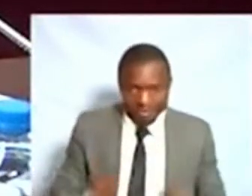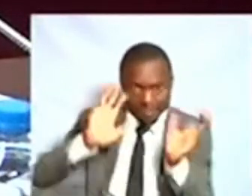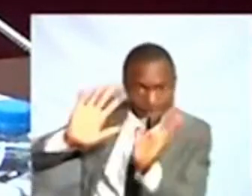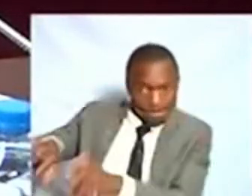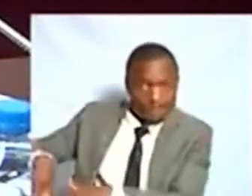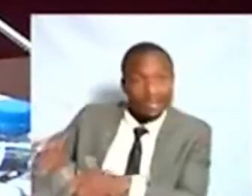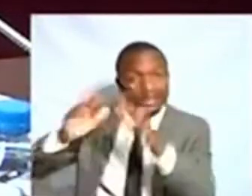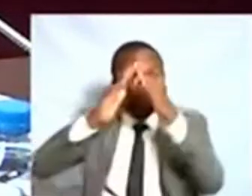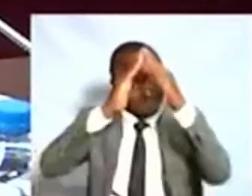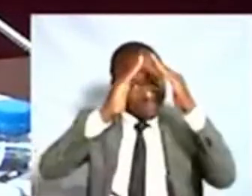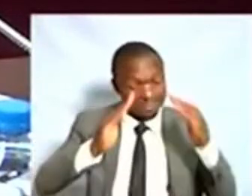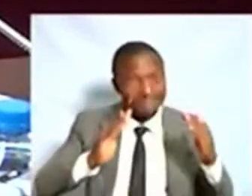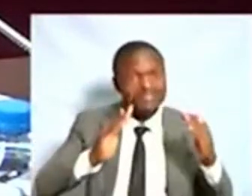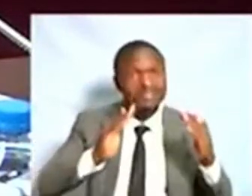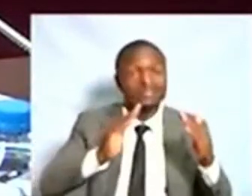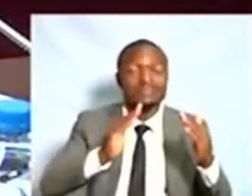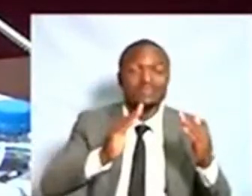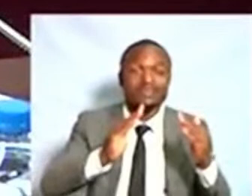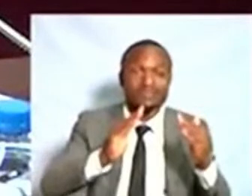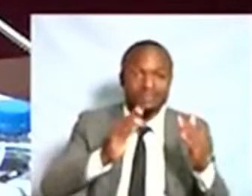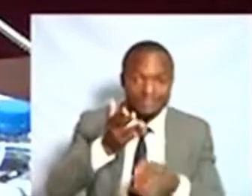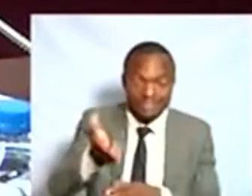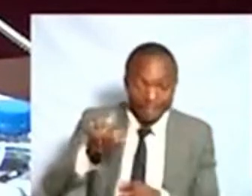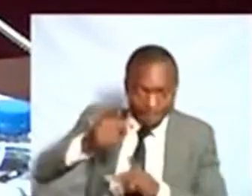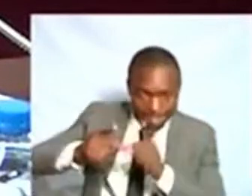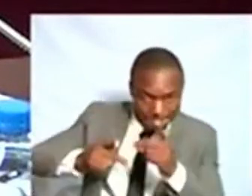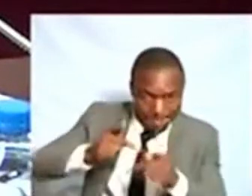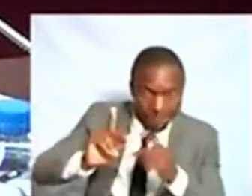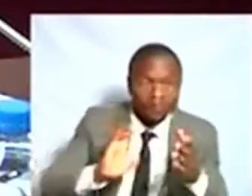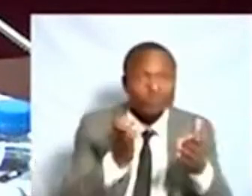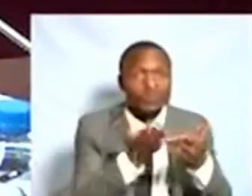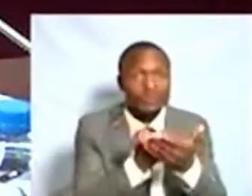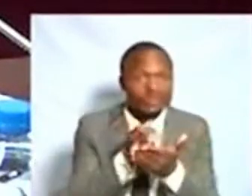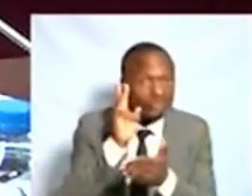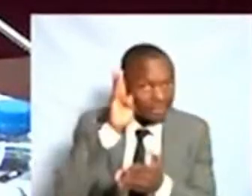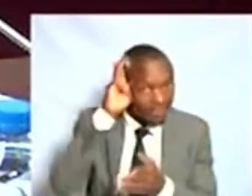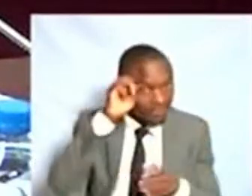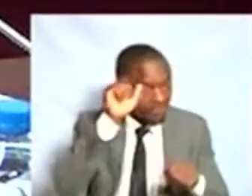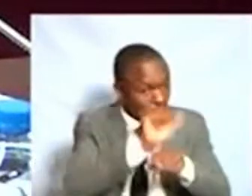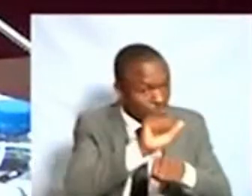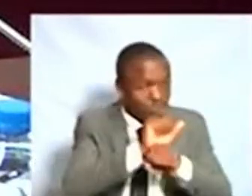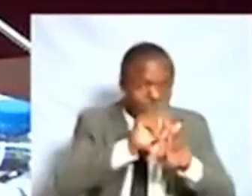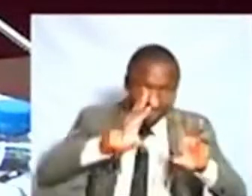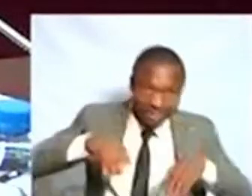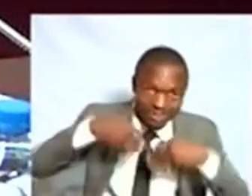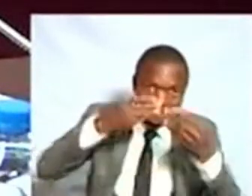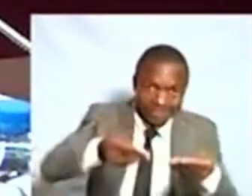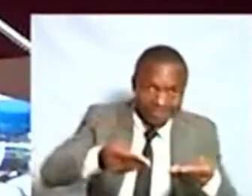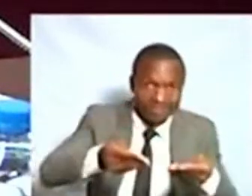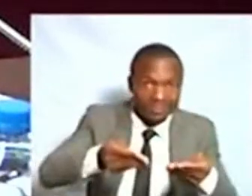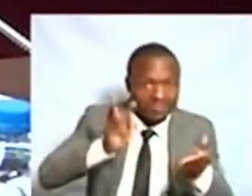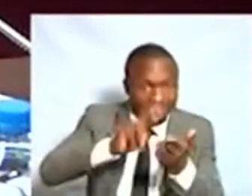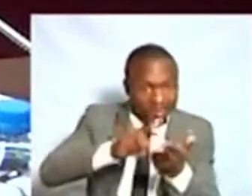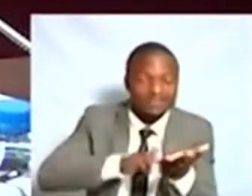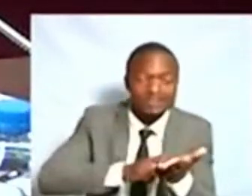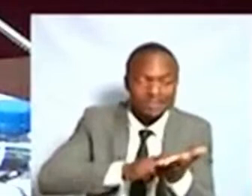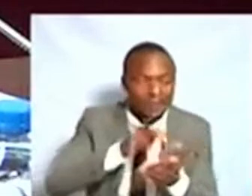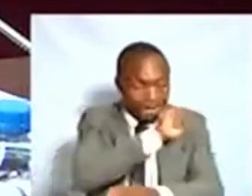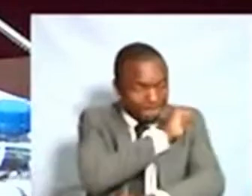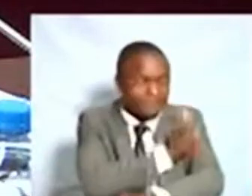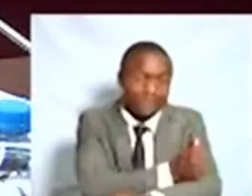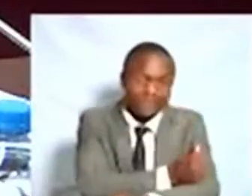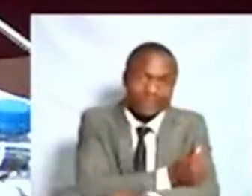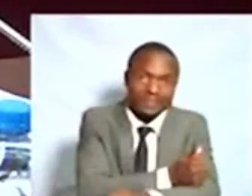houses and is in the process of engaging Ministry of Works and Supply for evaluation report and authority